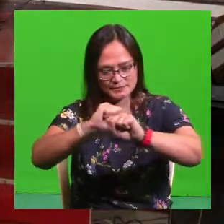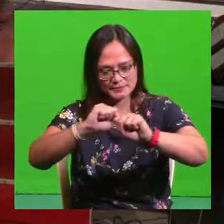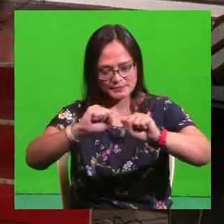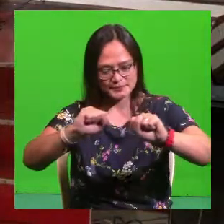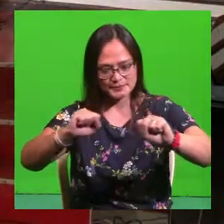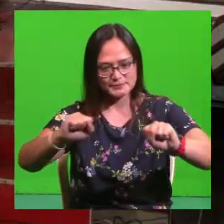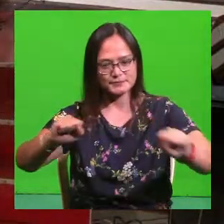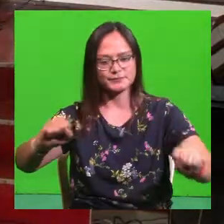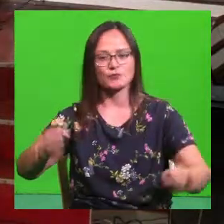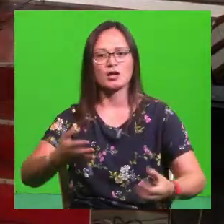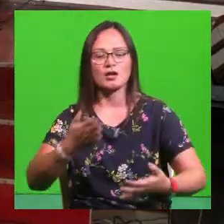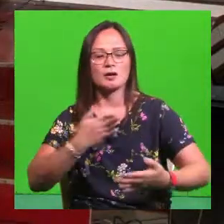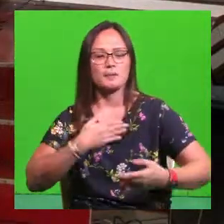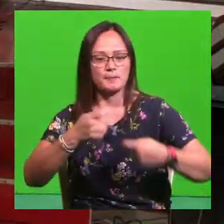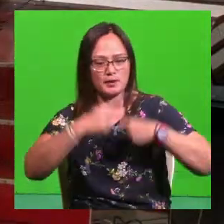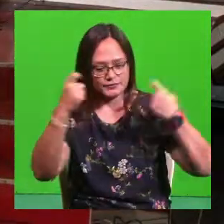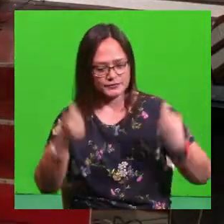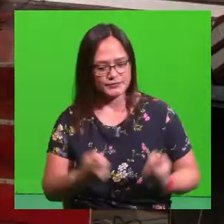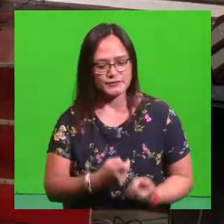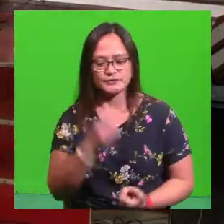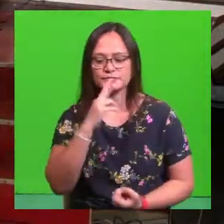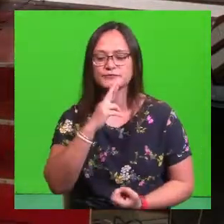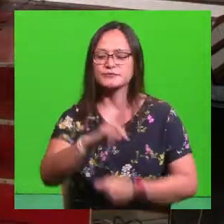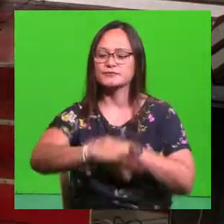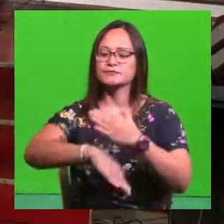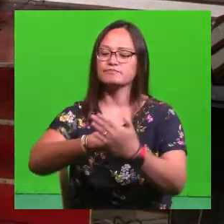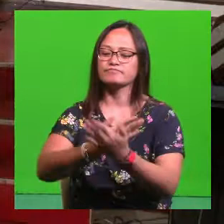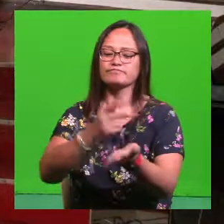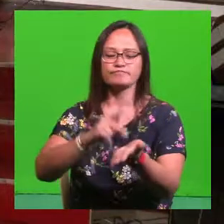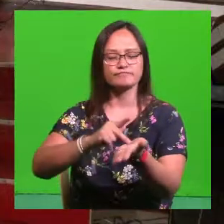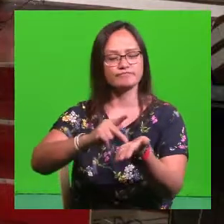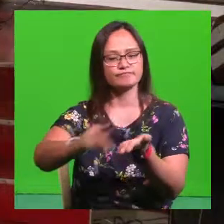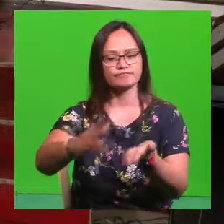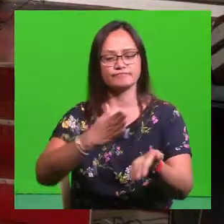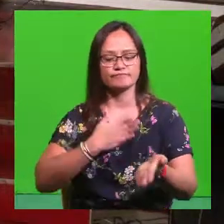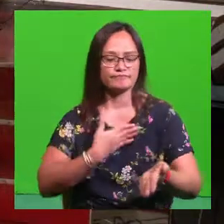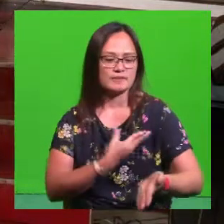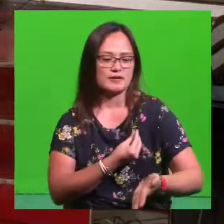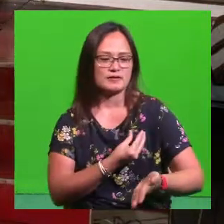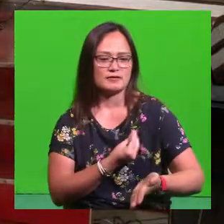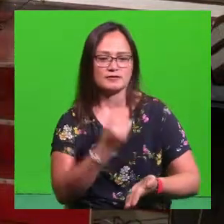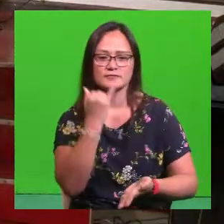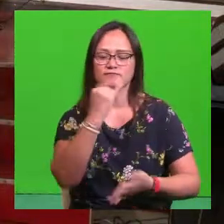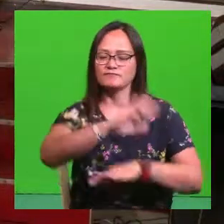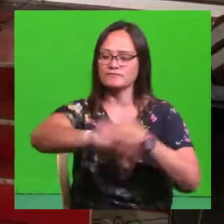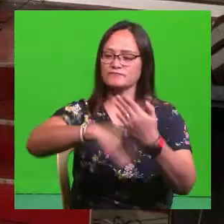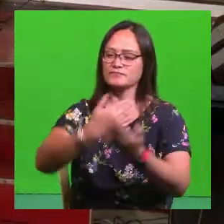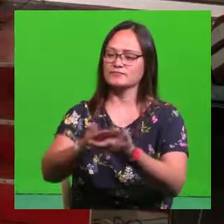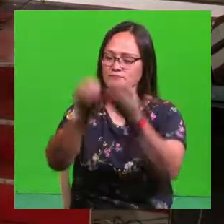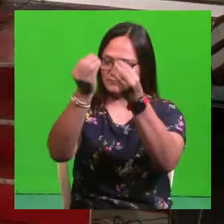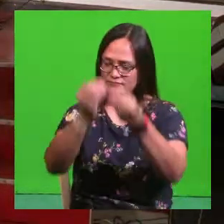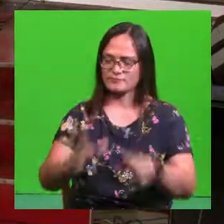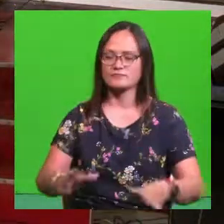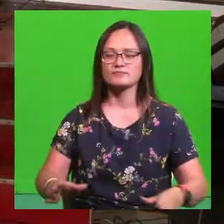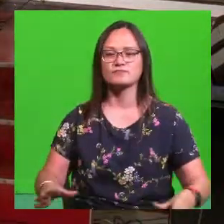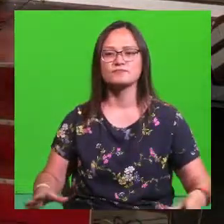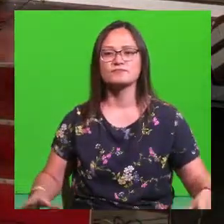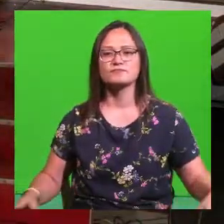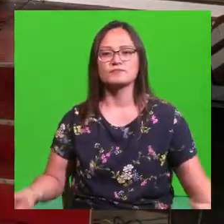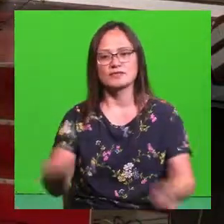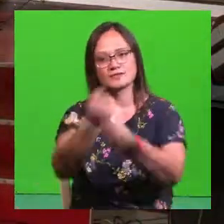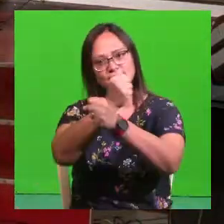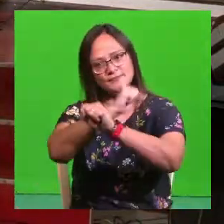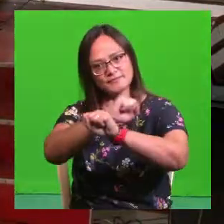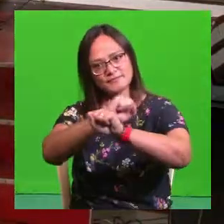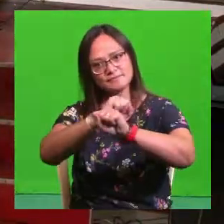saved. My sins are all pardoned. My guilt is all gone.